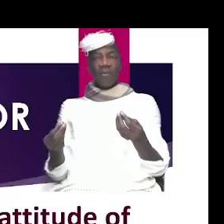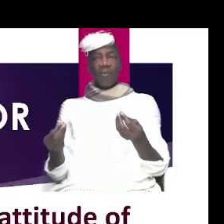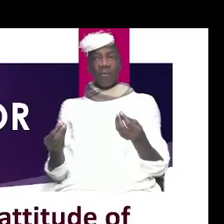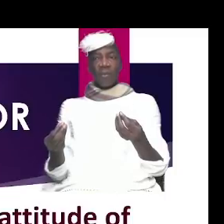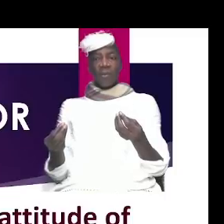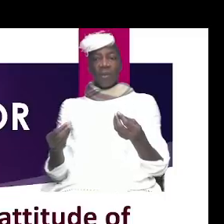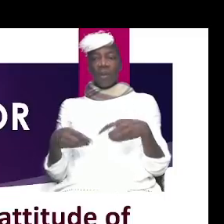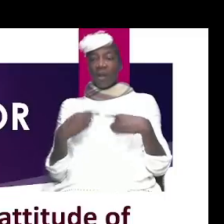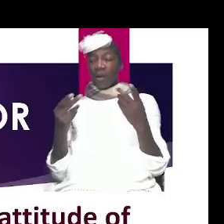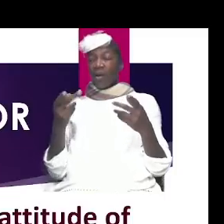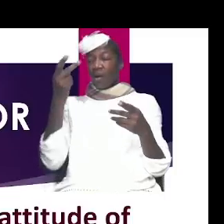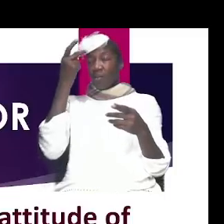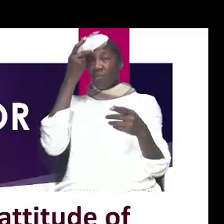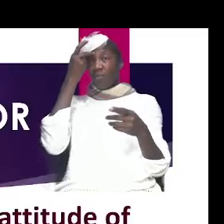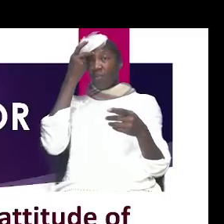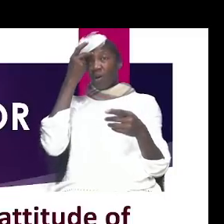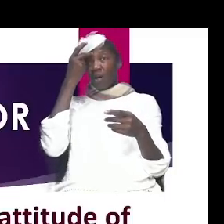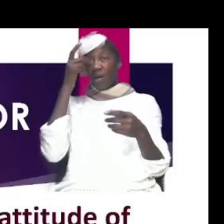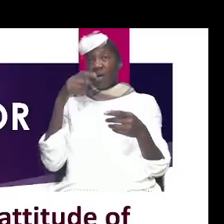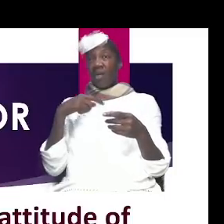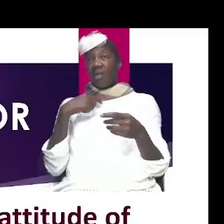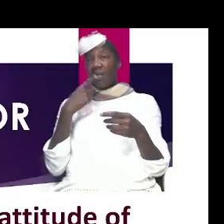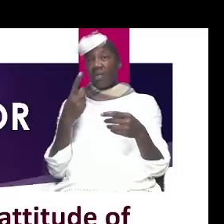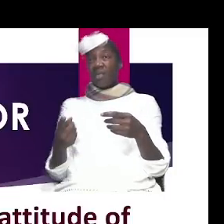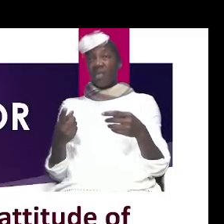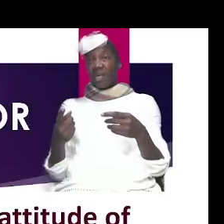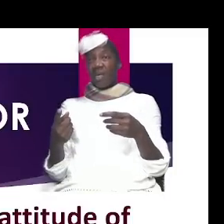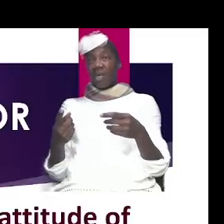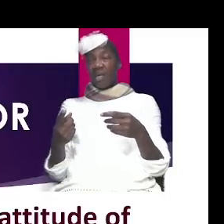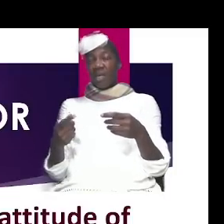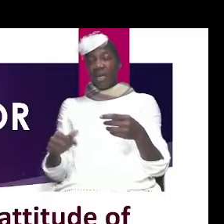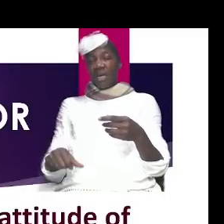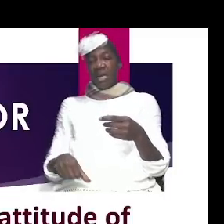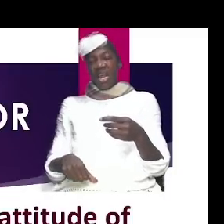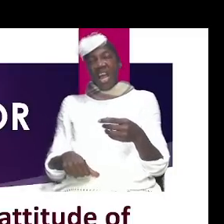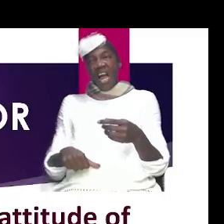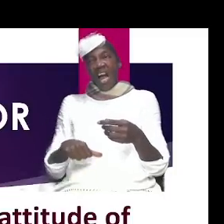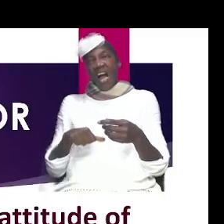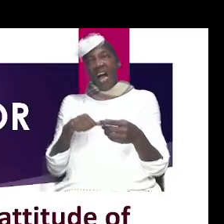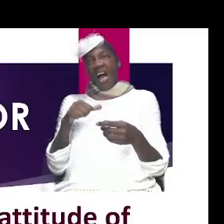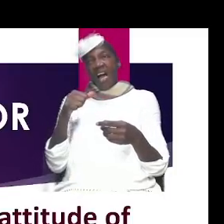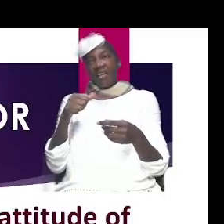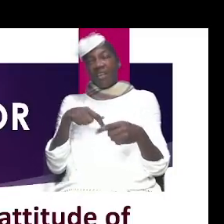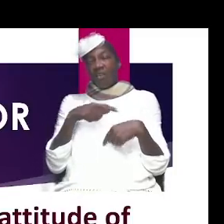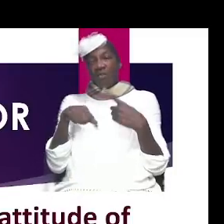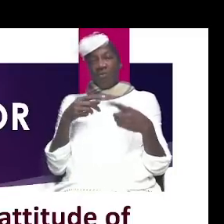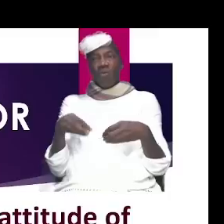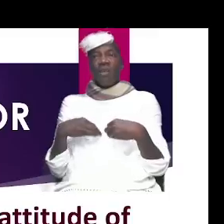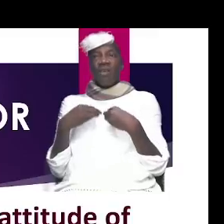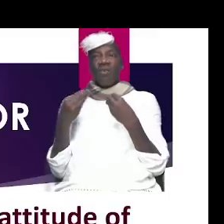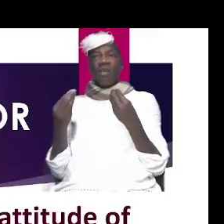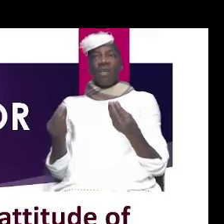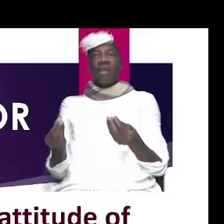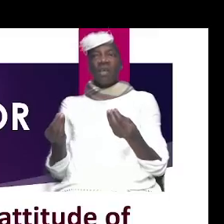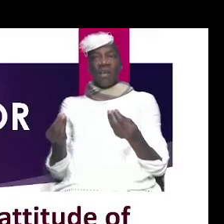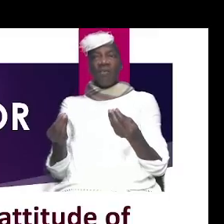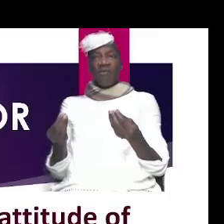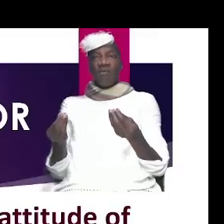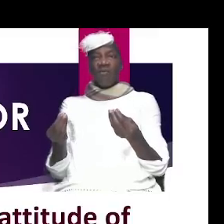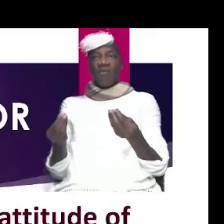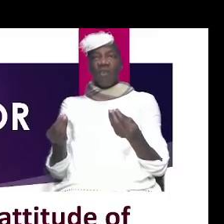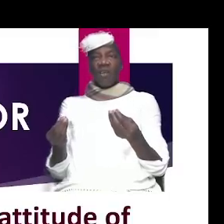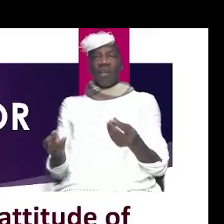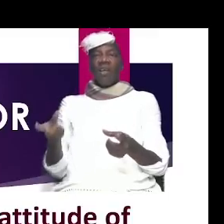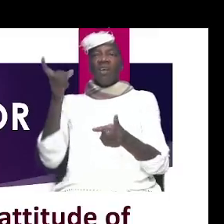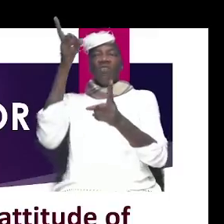Paul stresses that the attitude when we give has to be